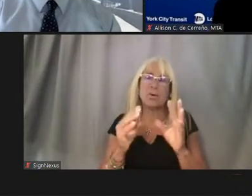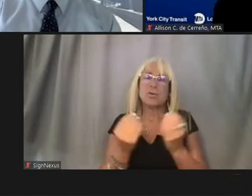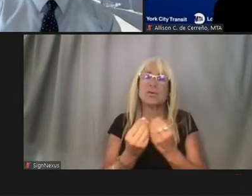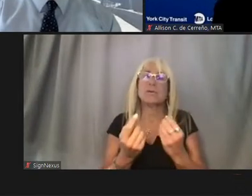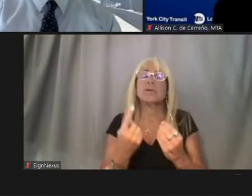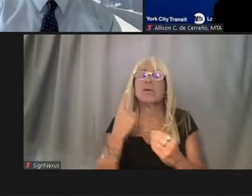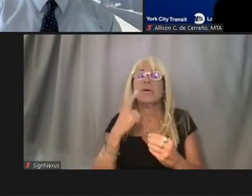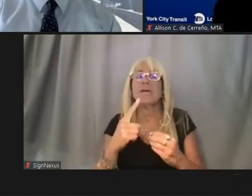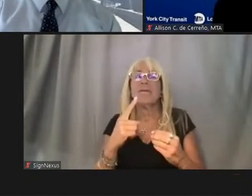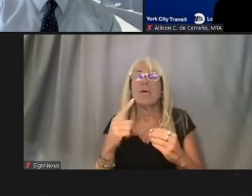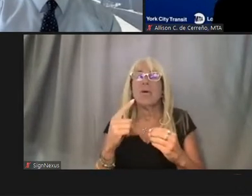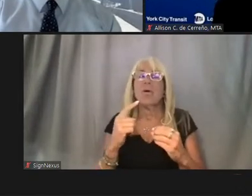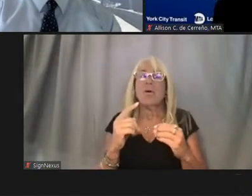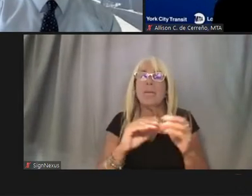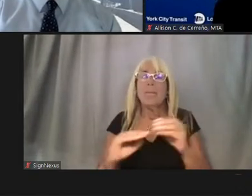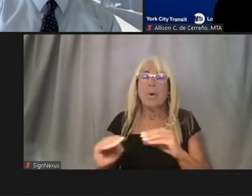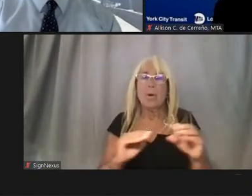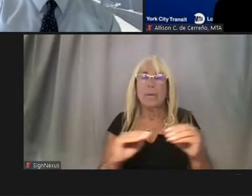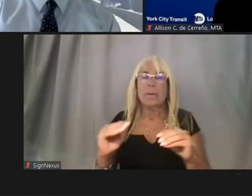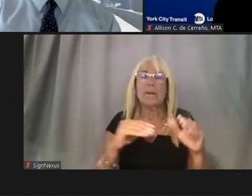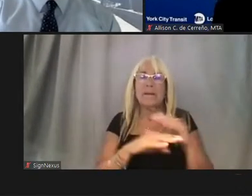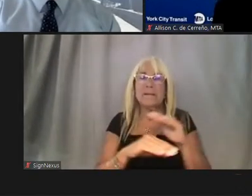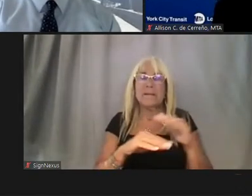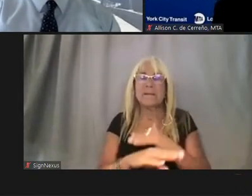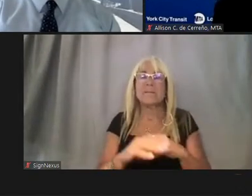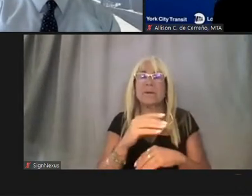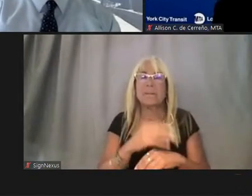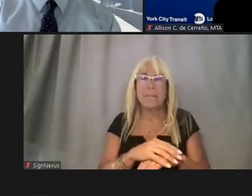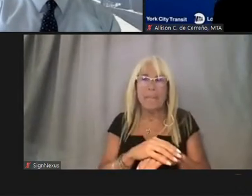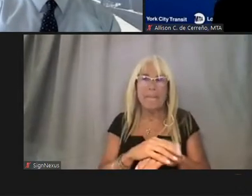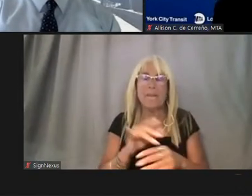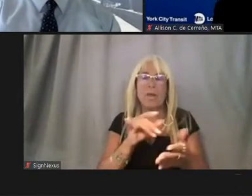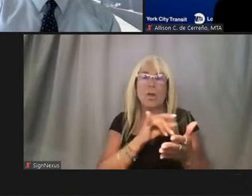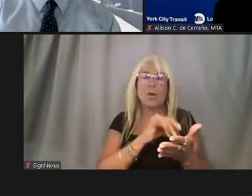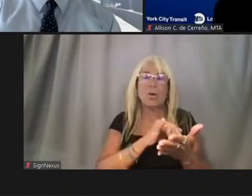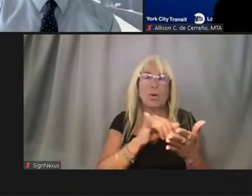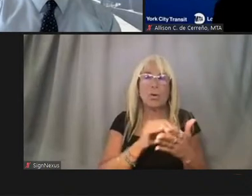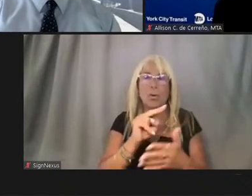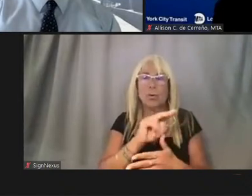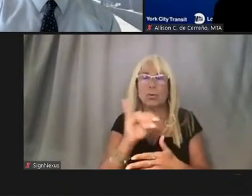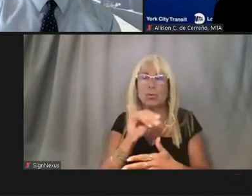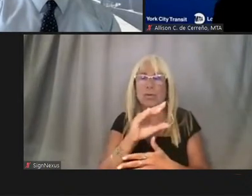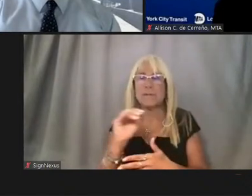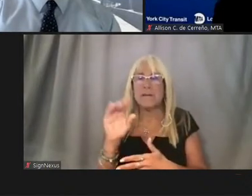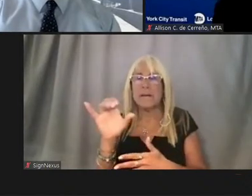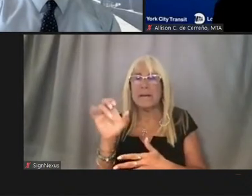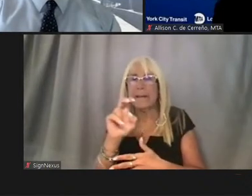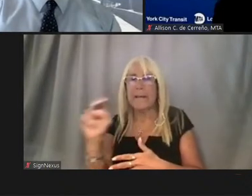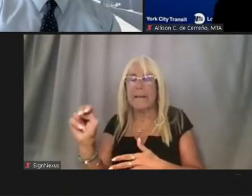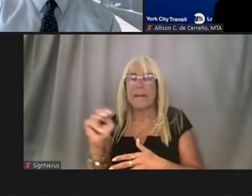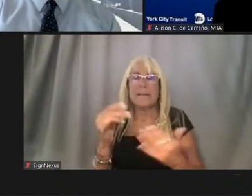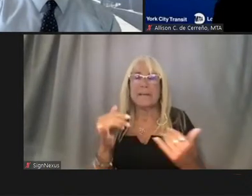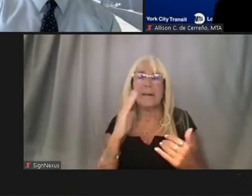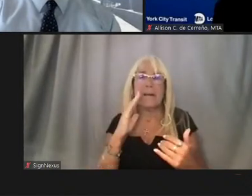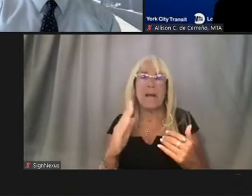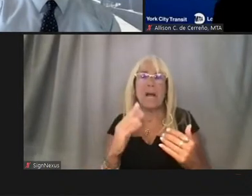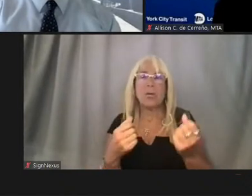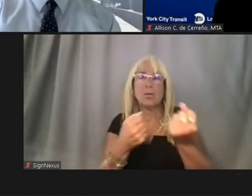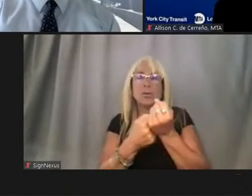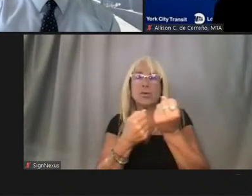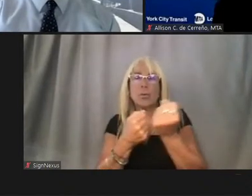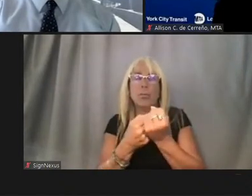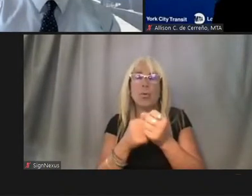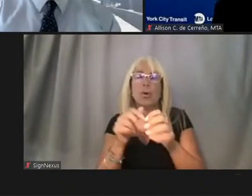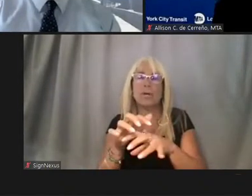for improved Mobility accessibility and livability and York New Jersey and Connecticut today I will join those in support of